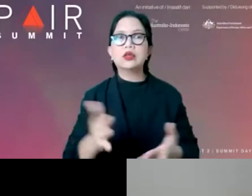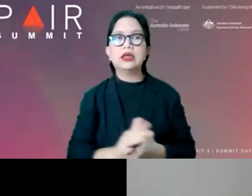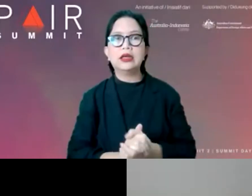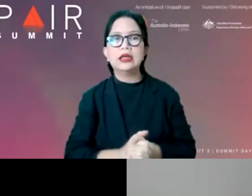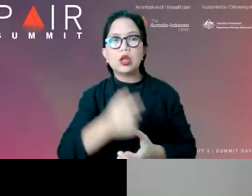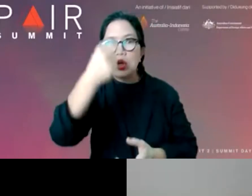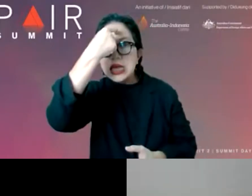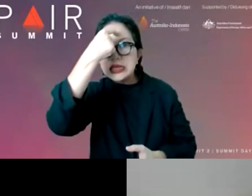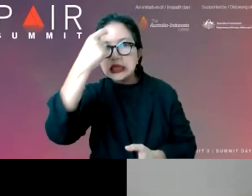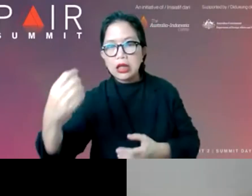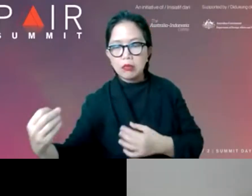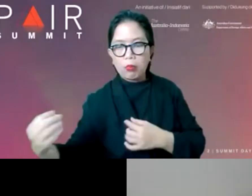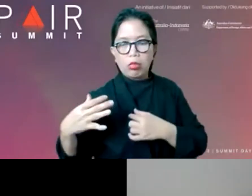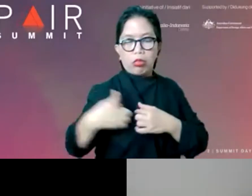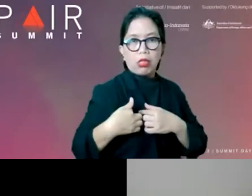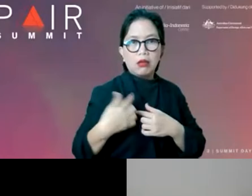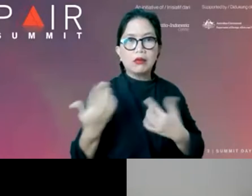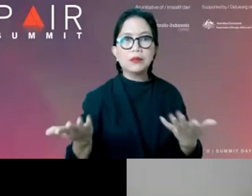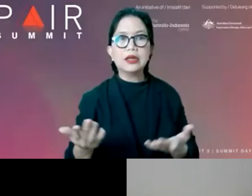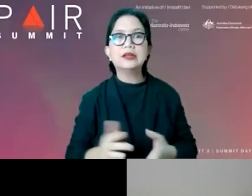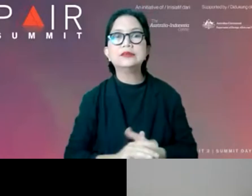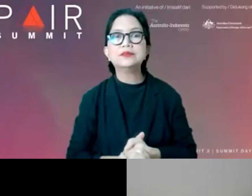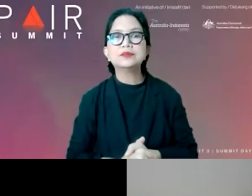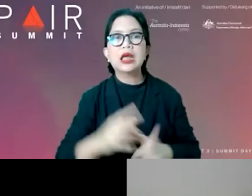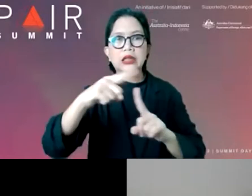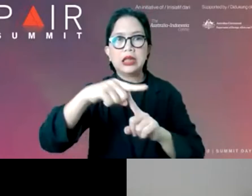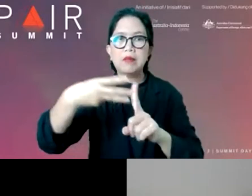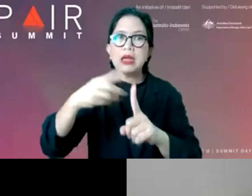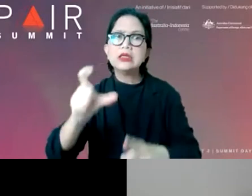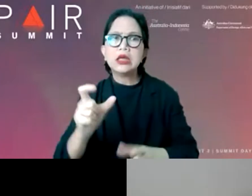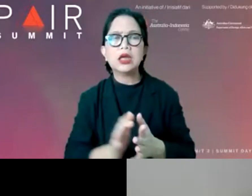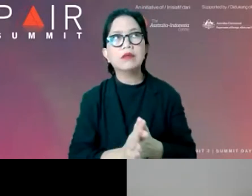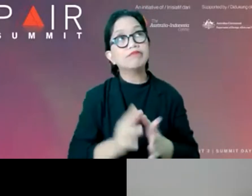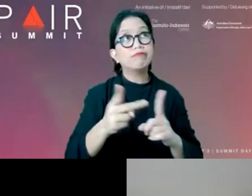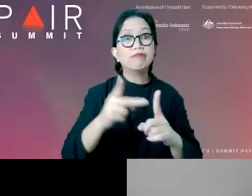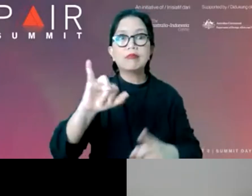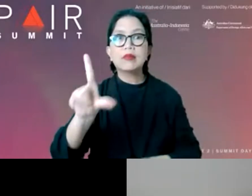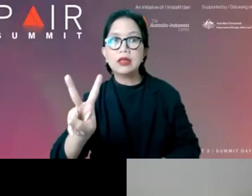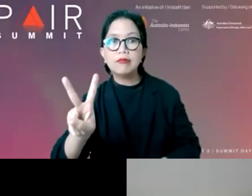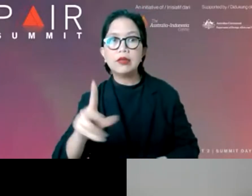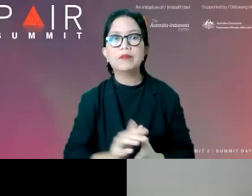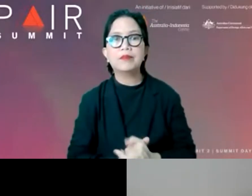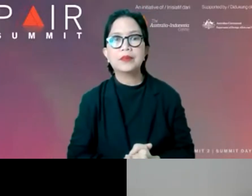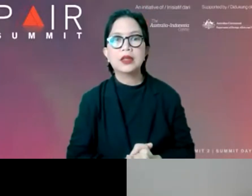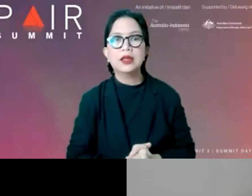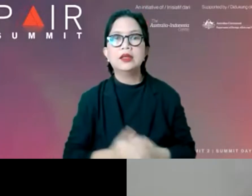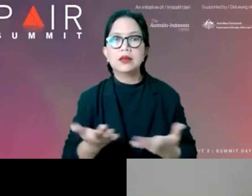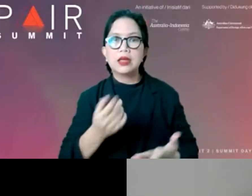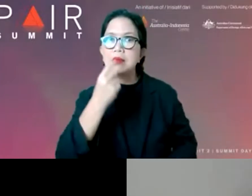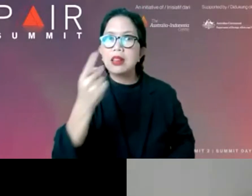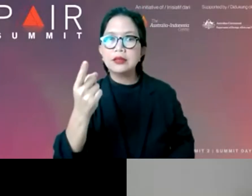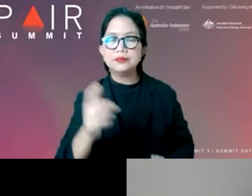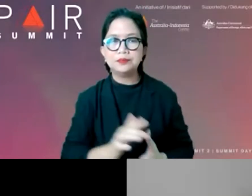and others. The issue of different actors in health sector, like Jeff mentioned, the complexity of health system